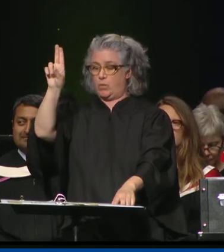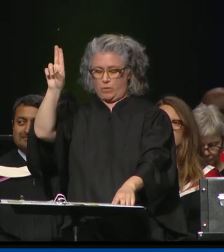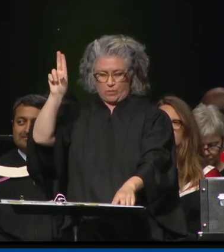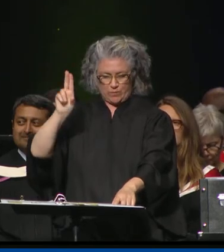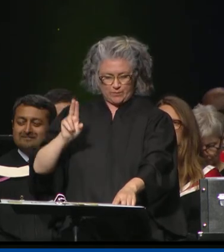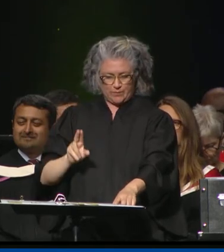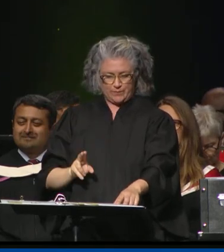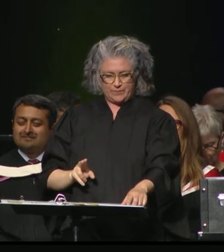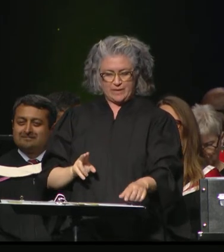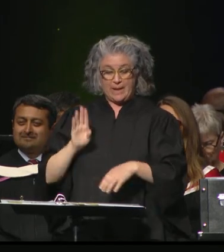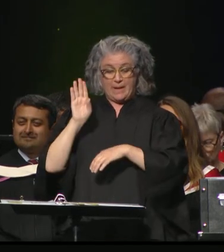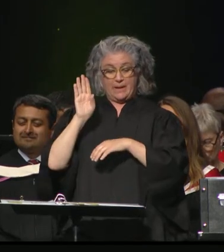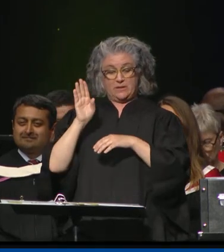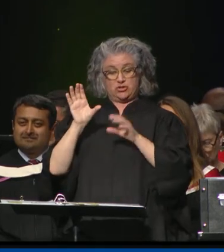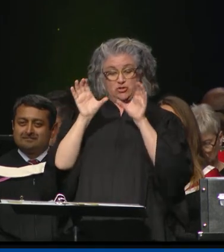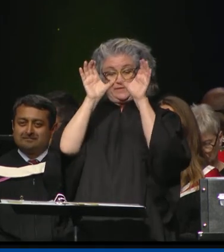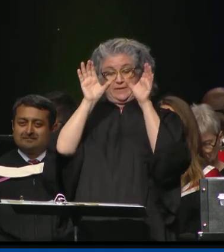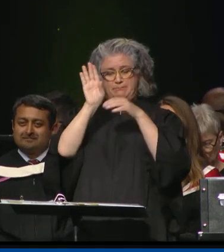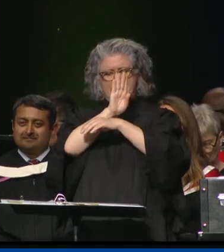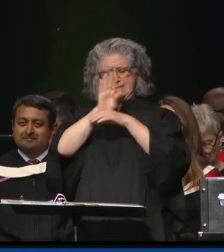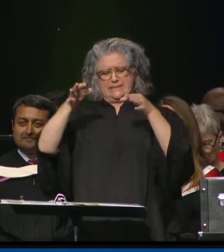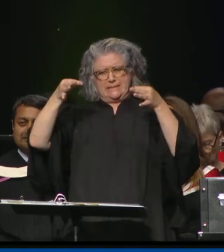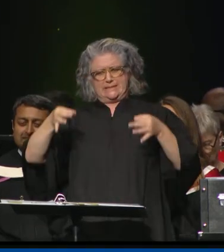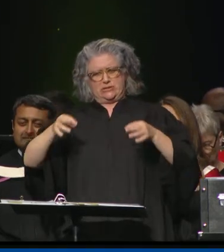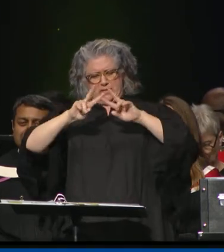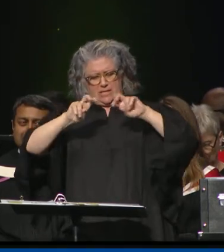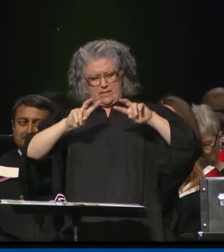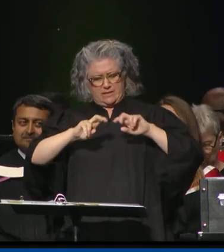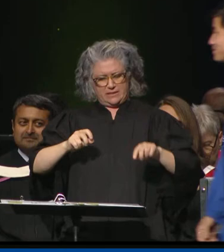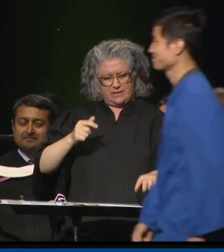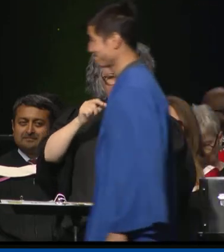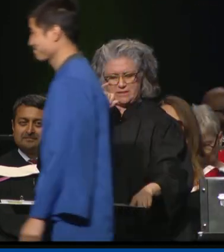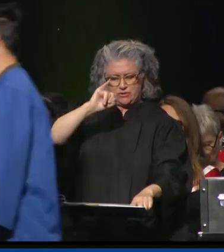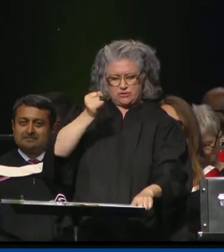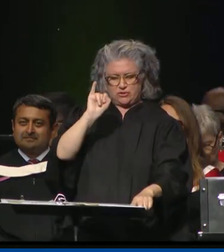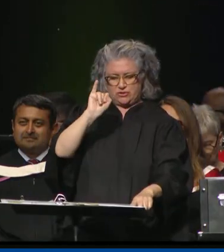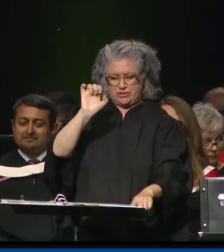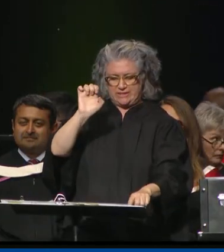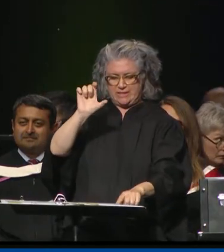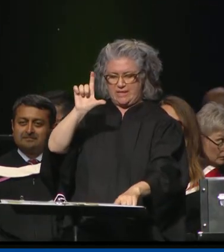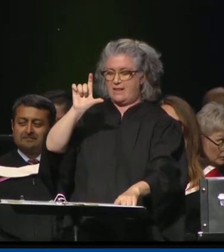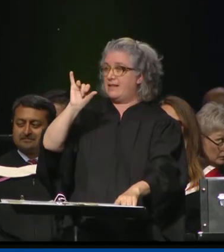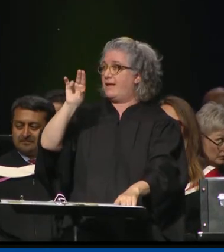Certificate in Business Decision Analysis, Ji Lang.